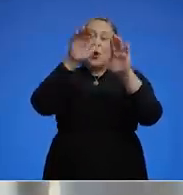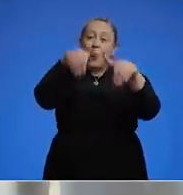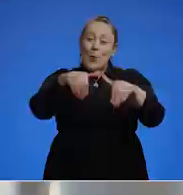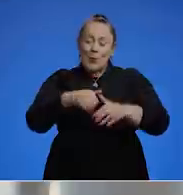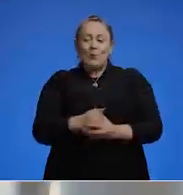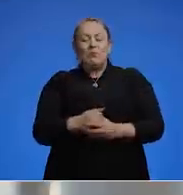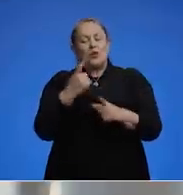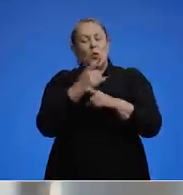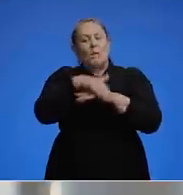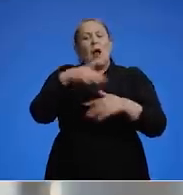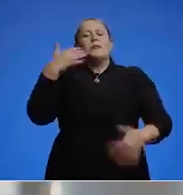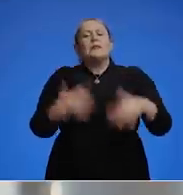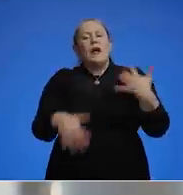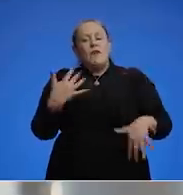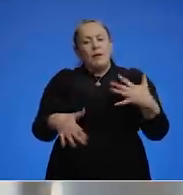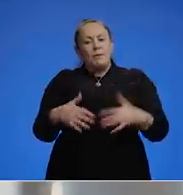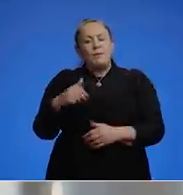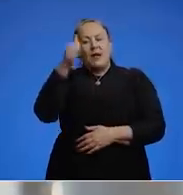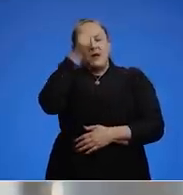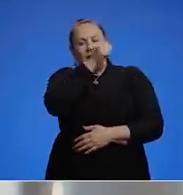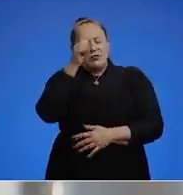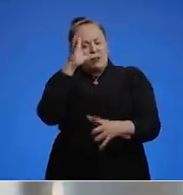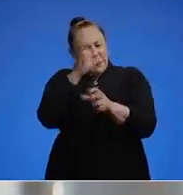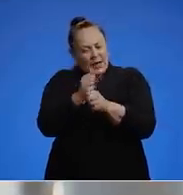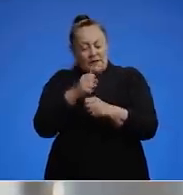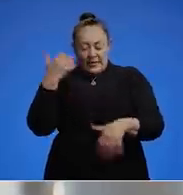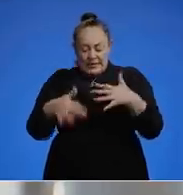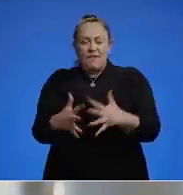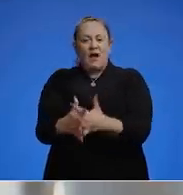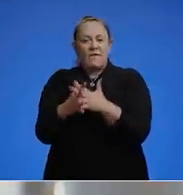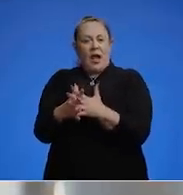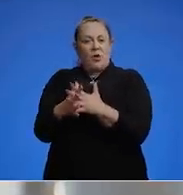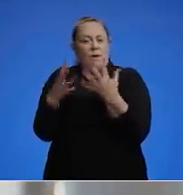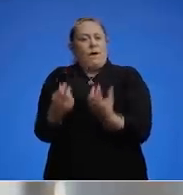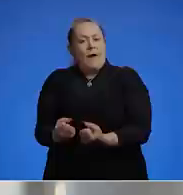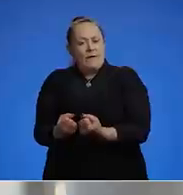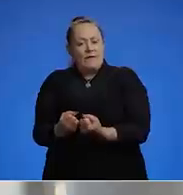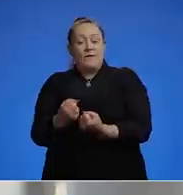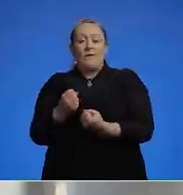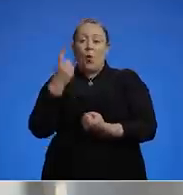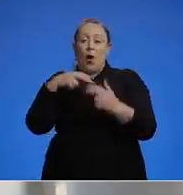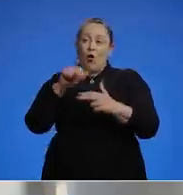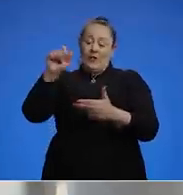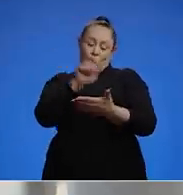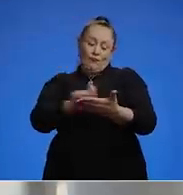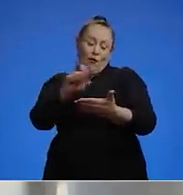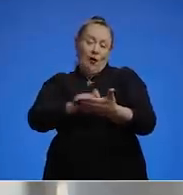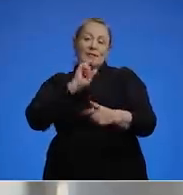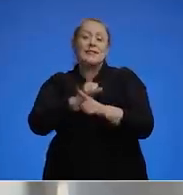he refers to suffering and the Christian belief that suffering has value. Can I just quote one sentence from his